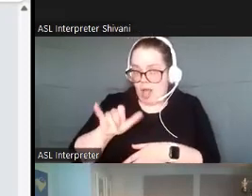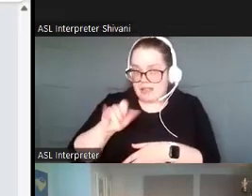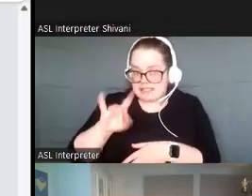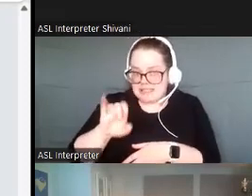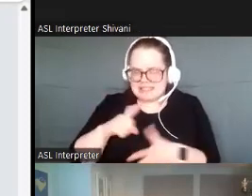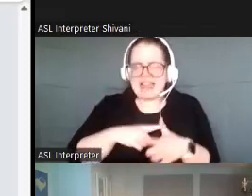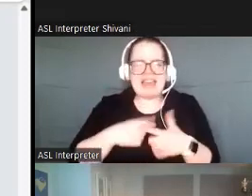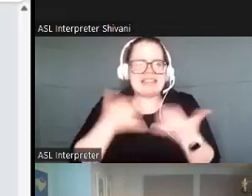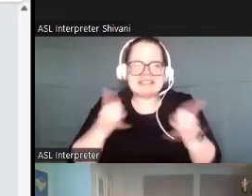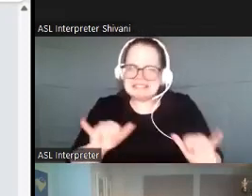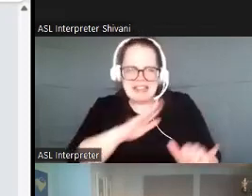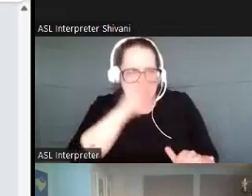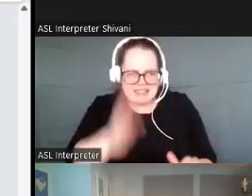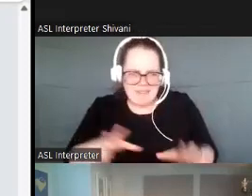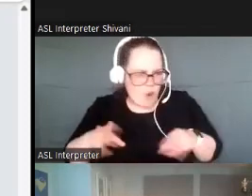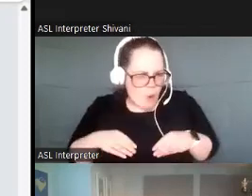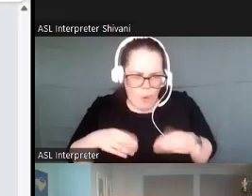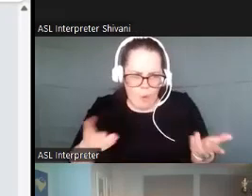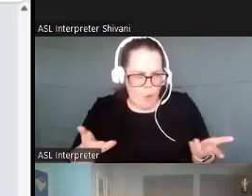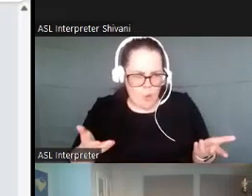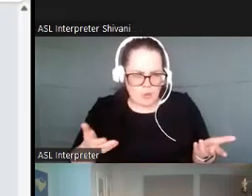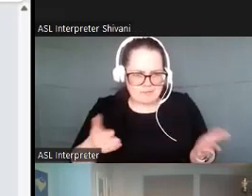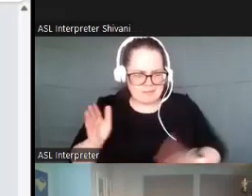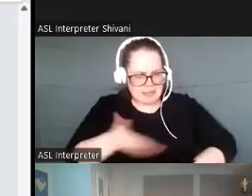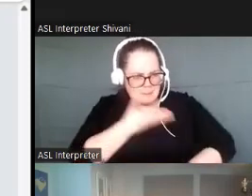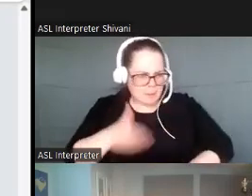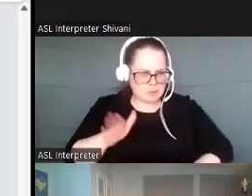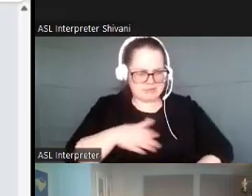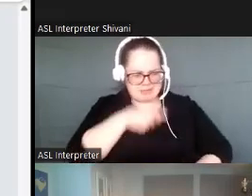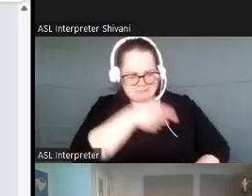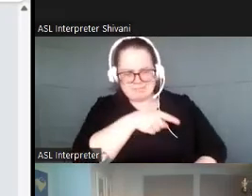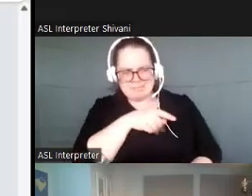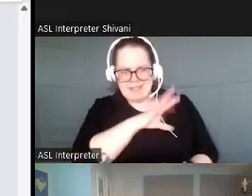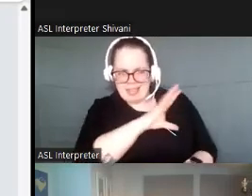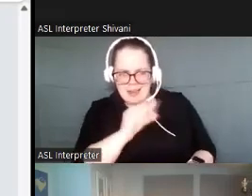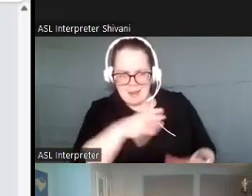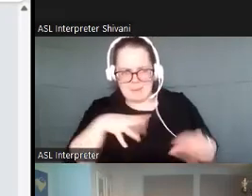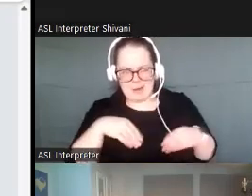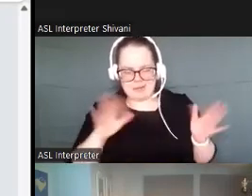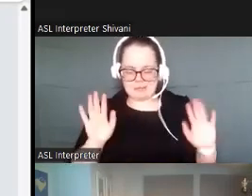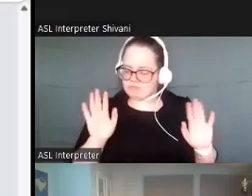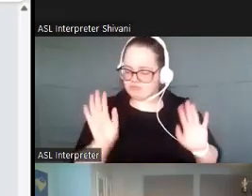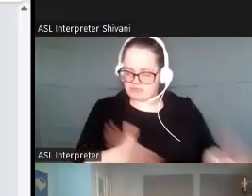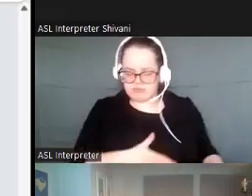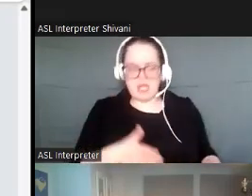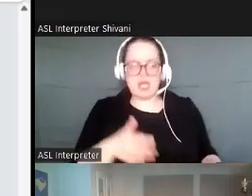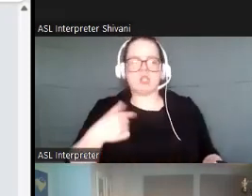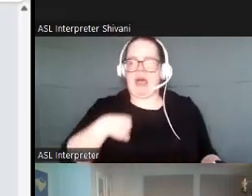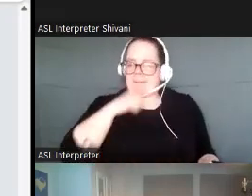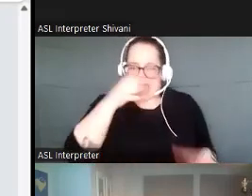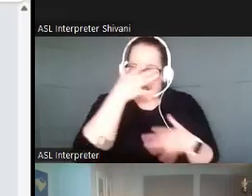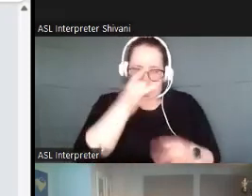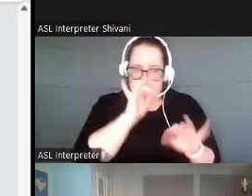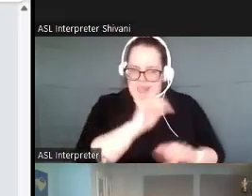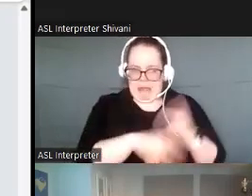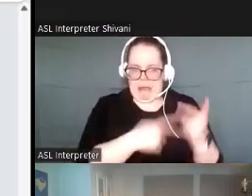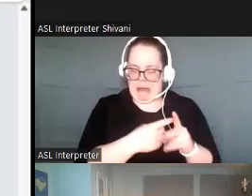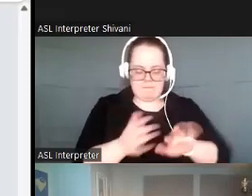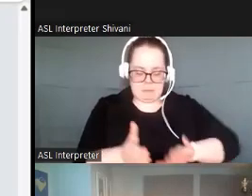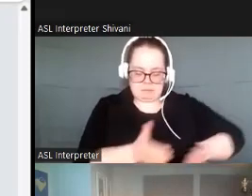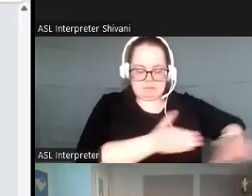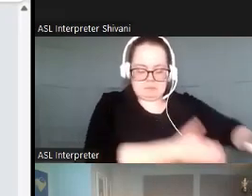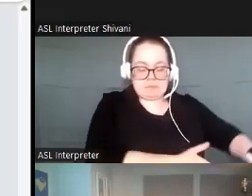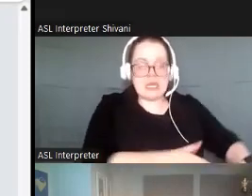don't ever actually own it. The record company still owns it. So the traditional record deal, I'm not that interested in. I do like the idea